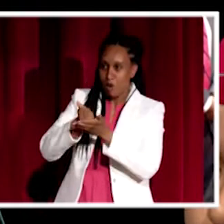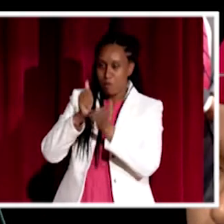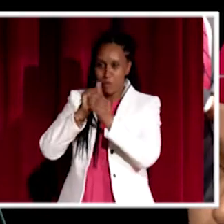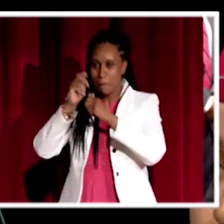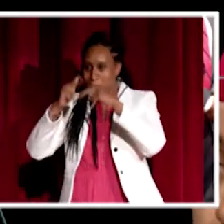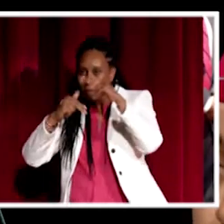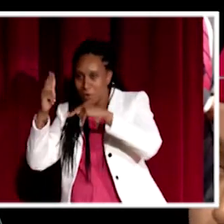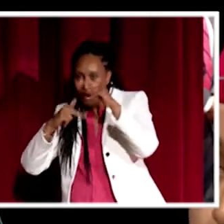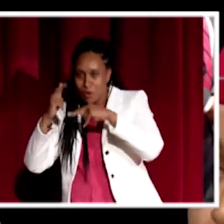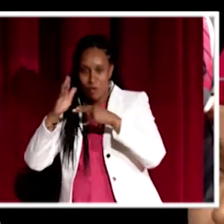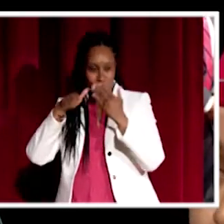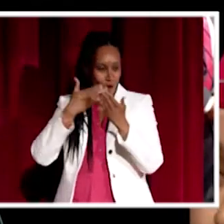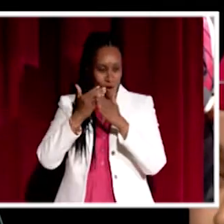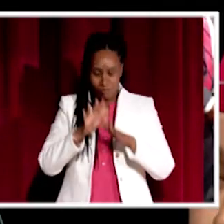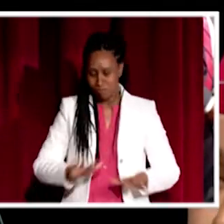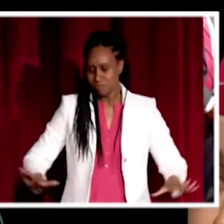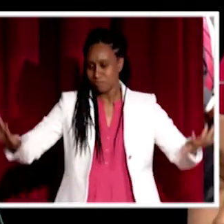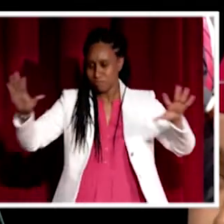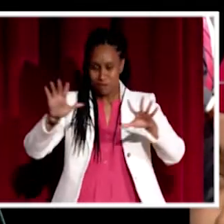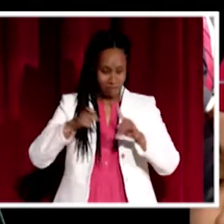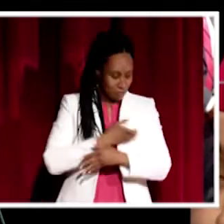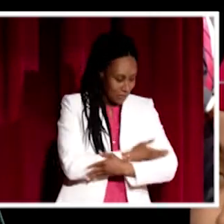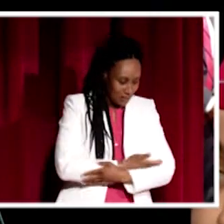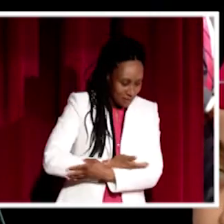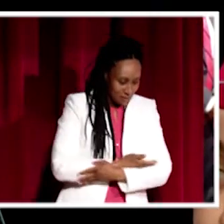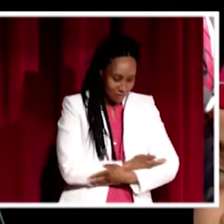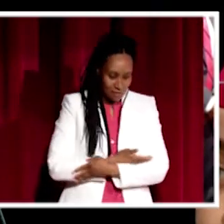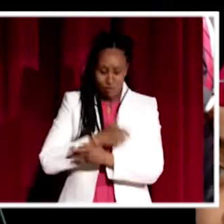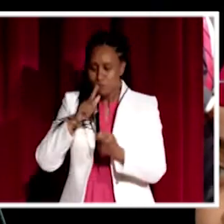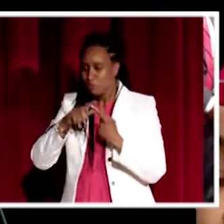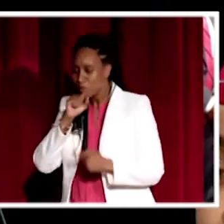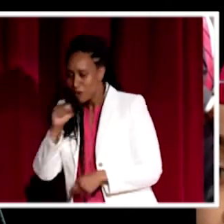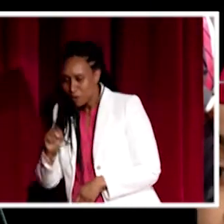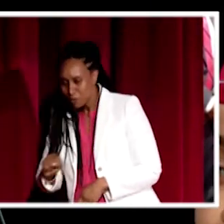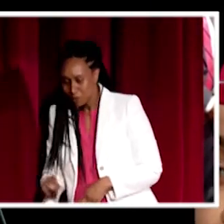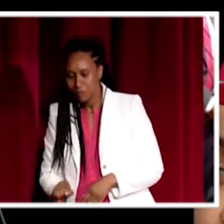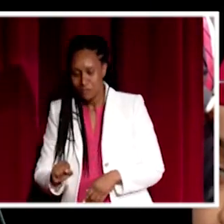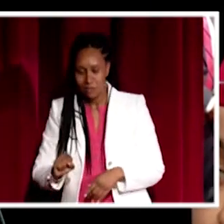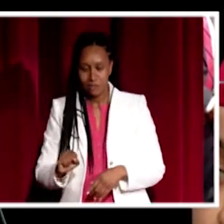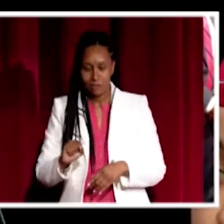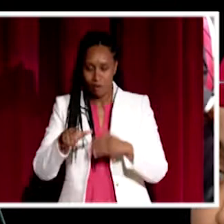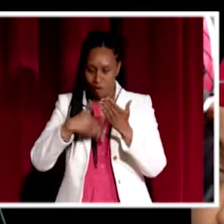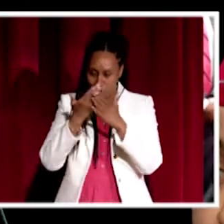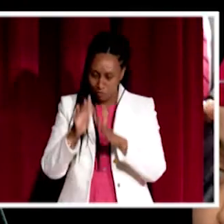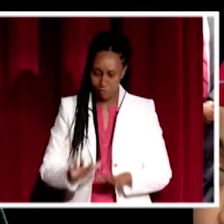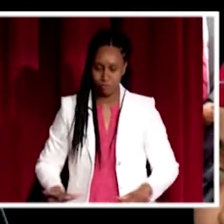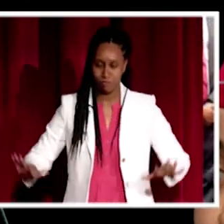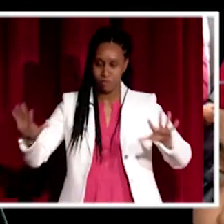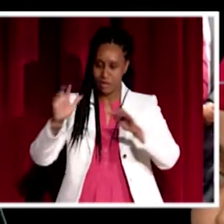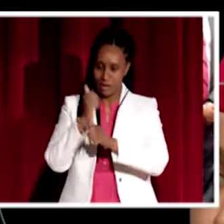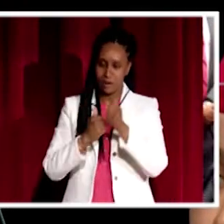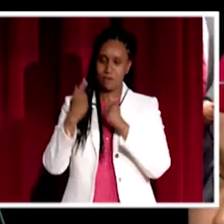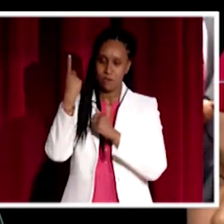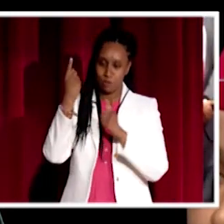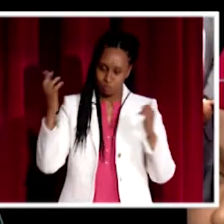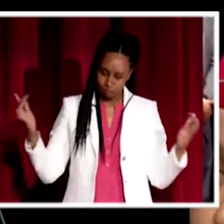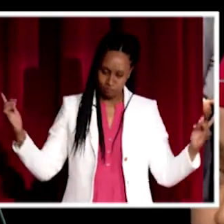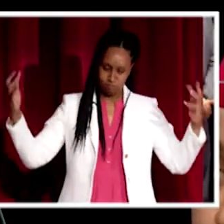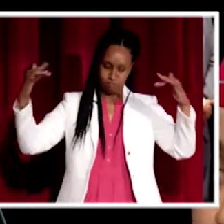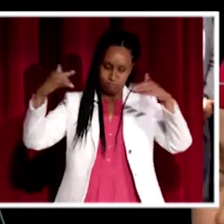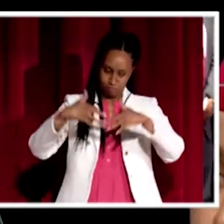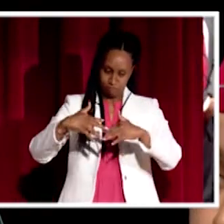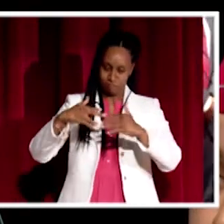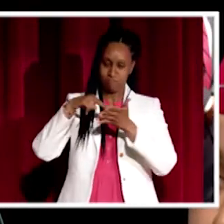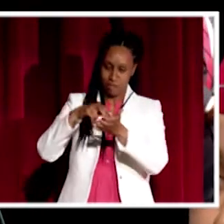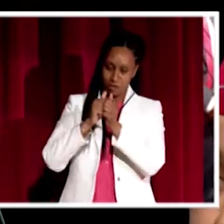to the schleppers, from the infants to the elders. Vayikra, everyone was assembled to stand